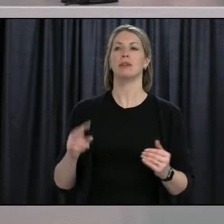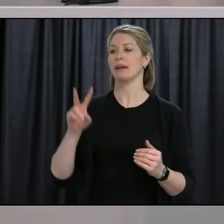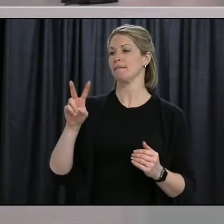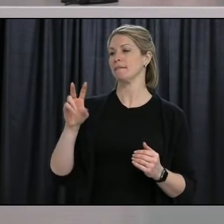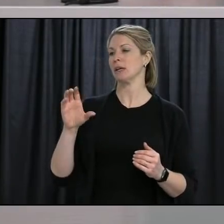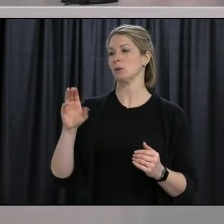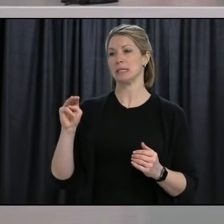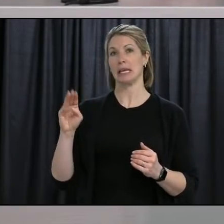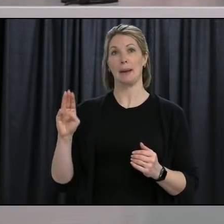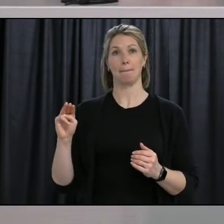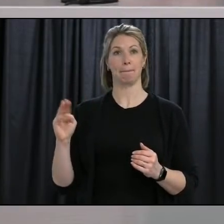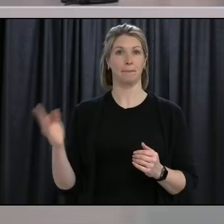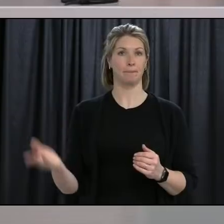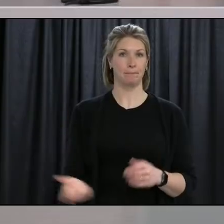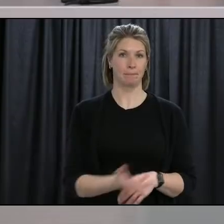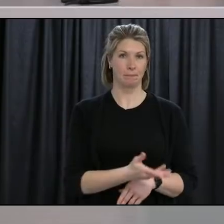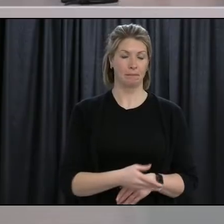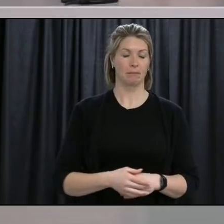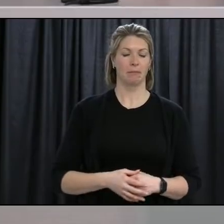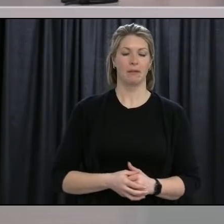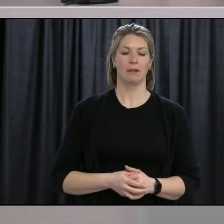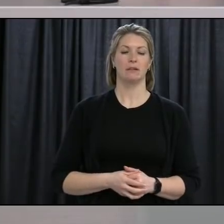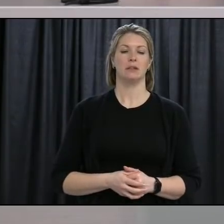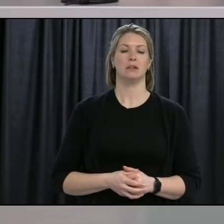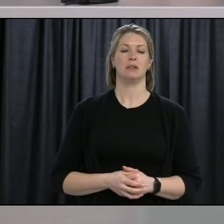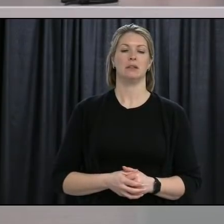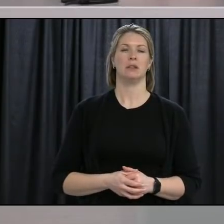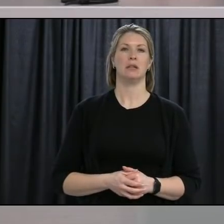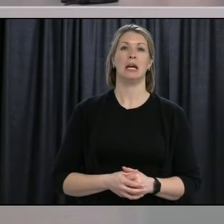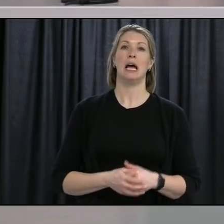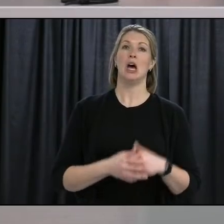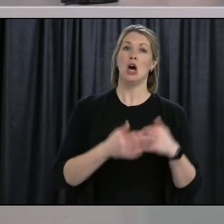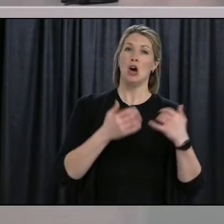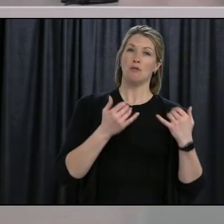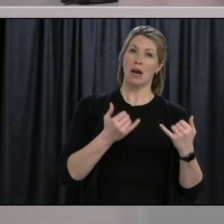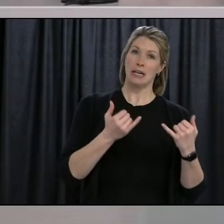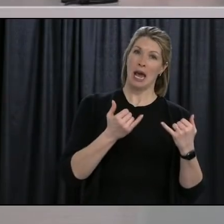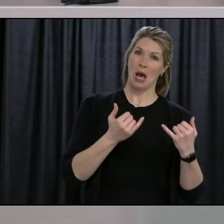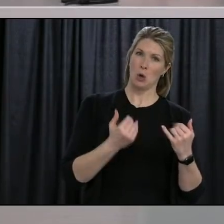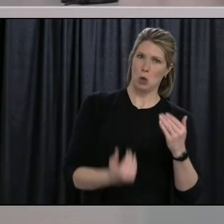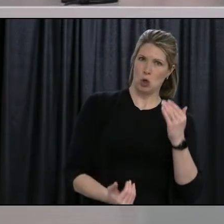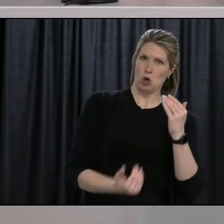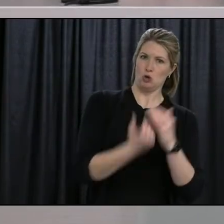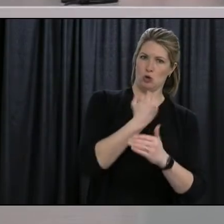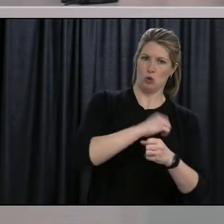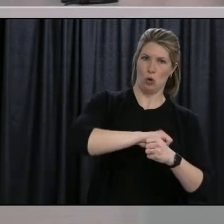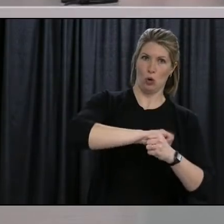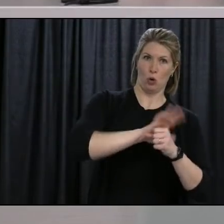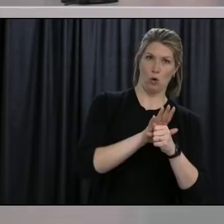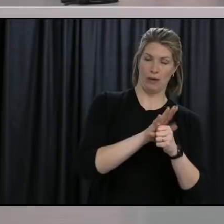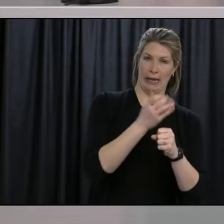the emergence of a new variant in New York. Are you familiar with this variant?